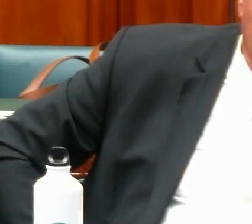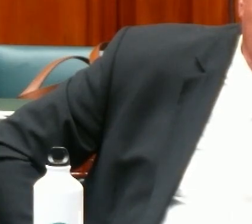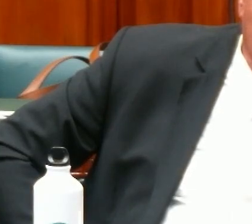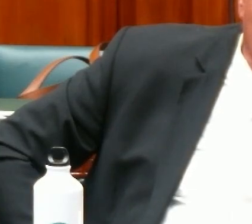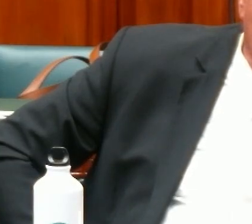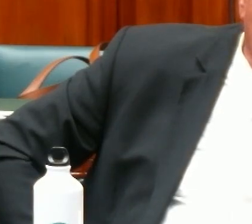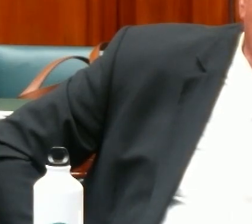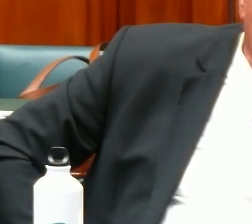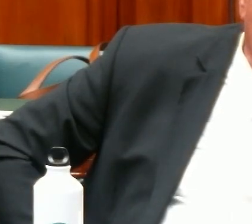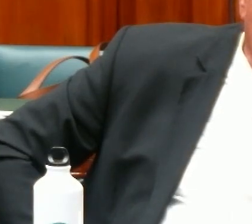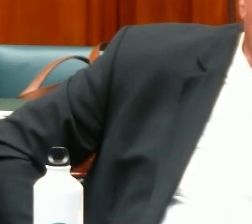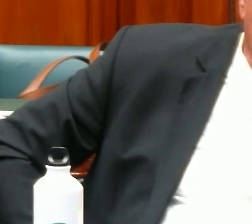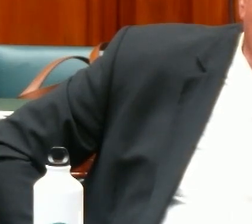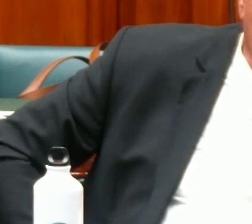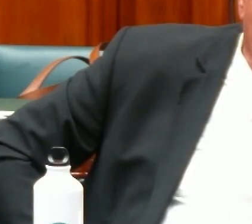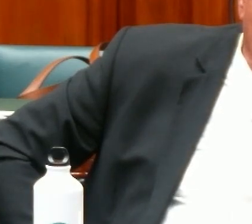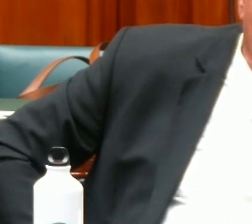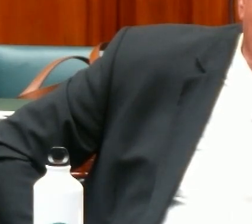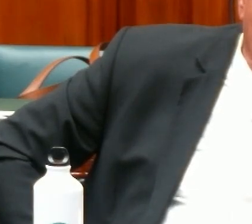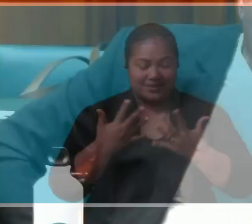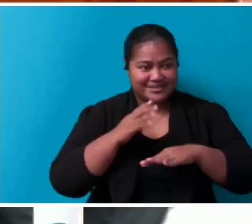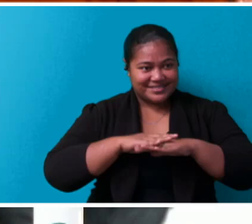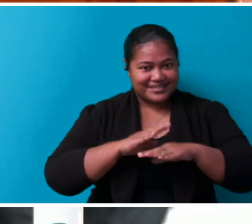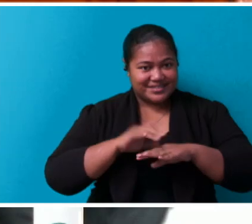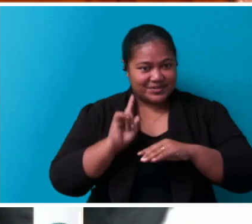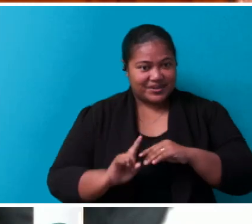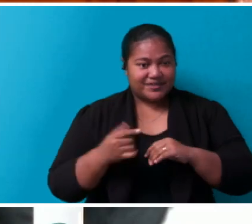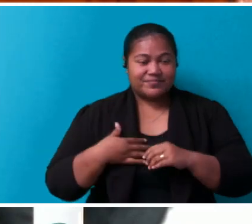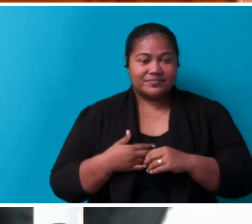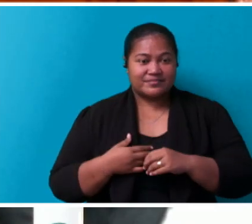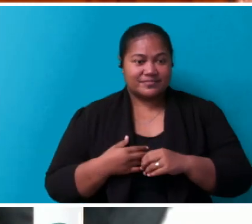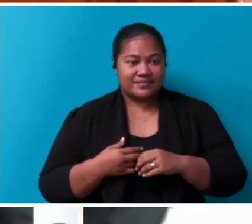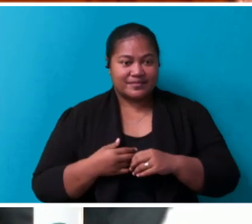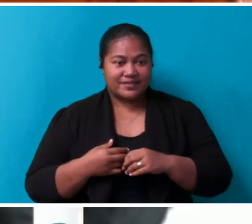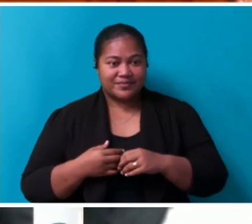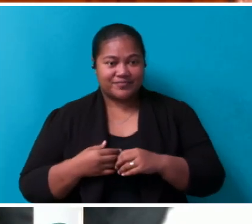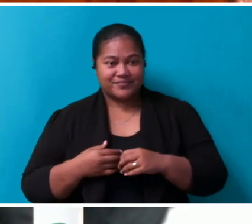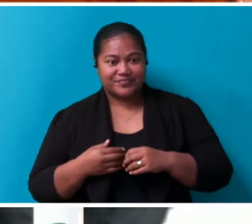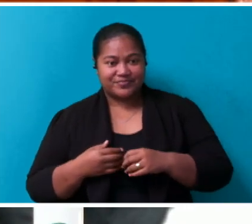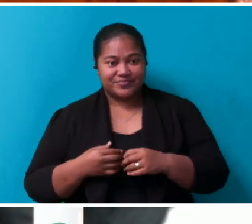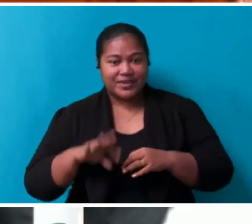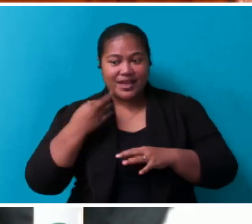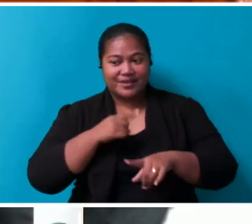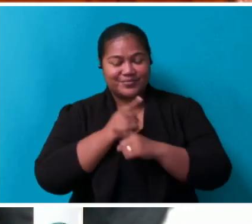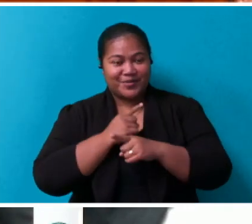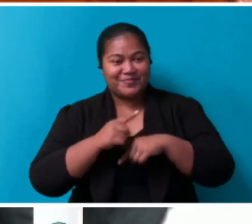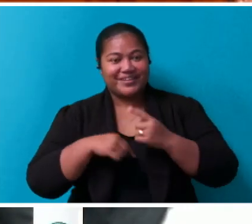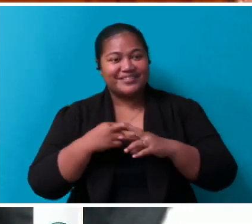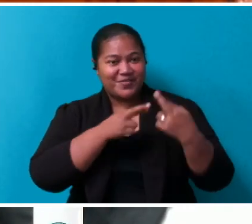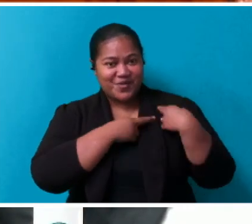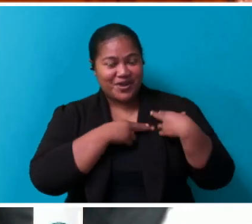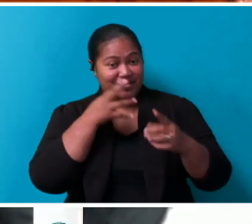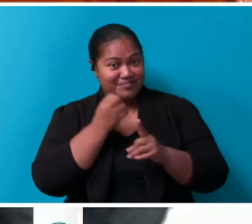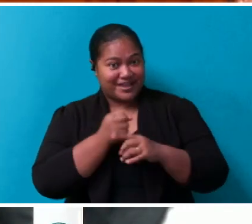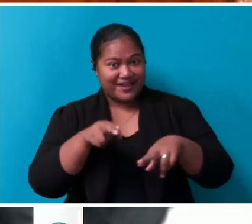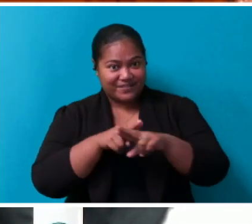today. I rise to deliver this ministerial statement on the role and impact of Fiji's trade commissions in